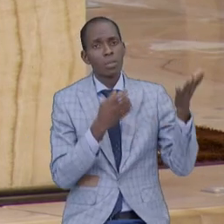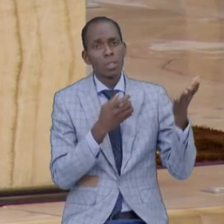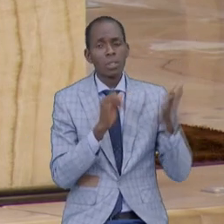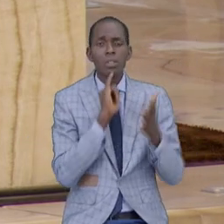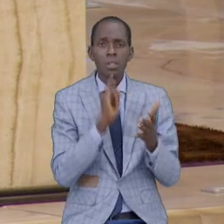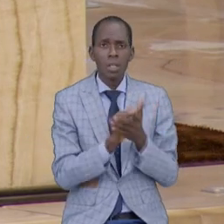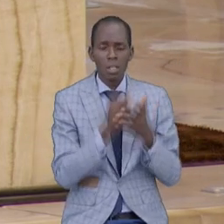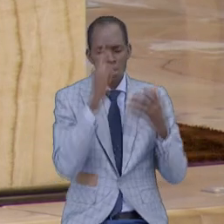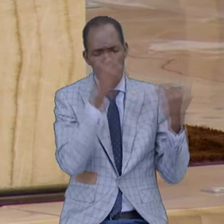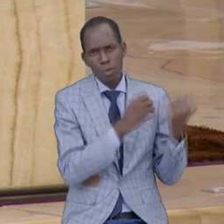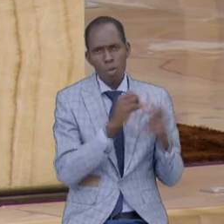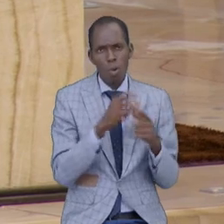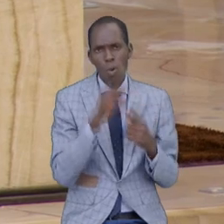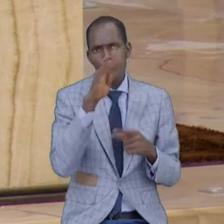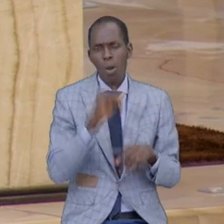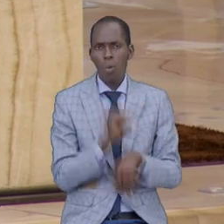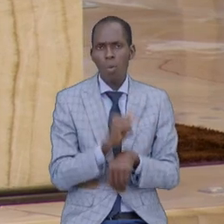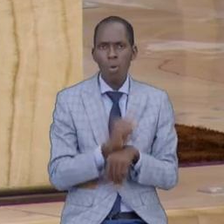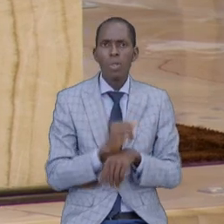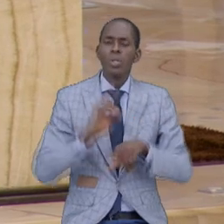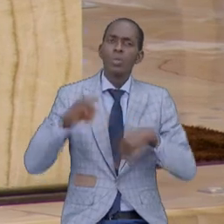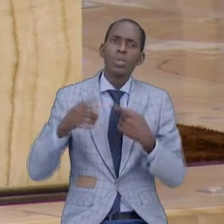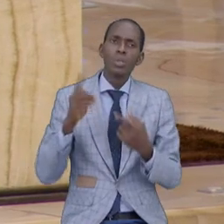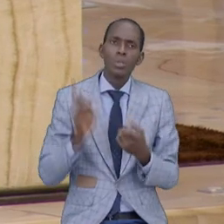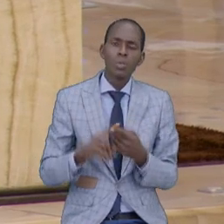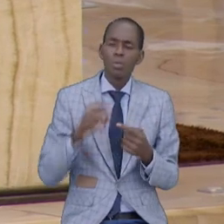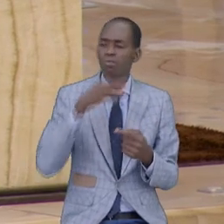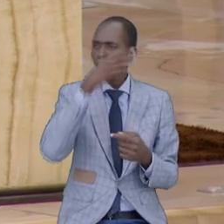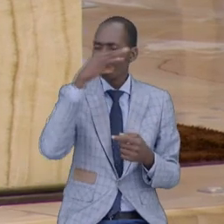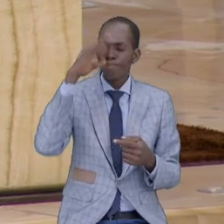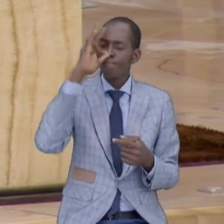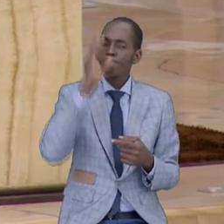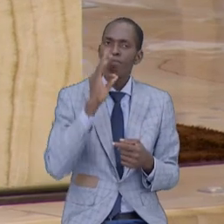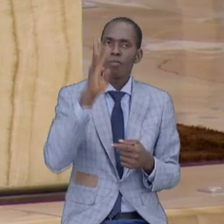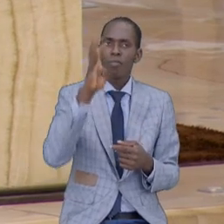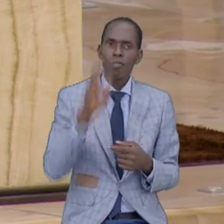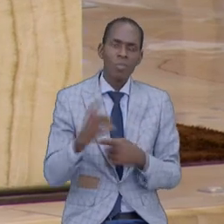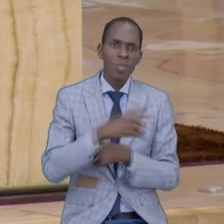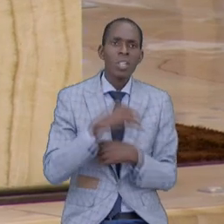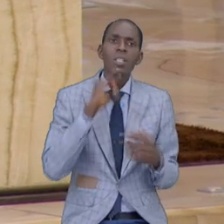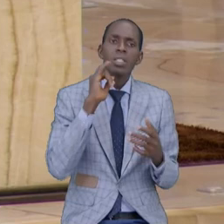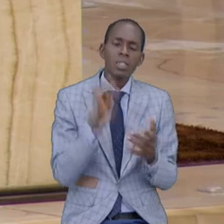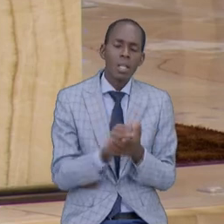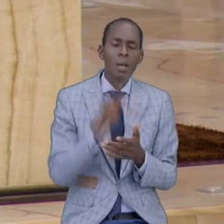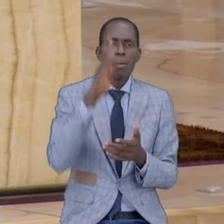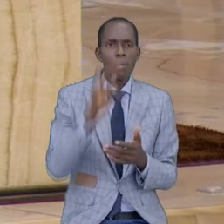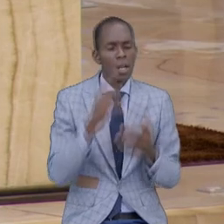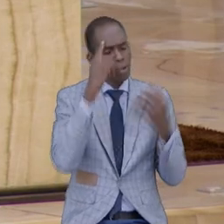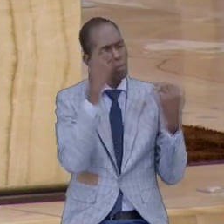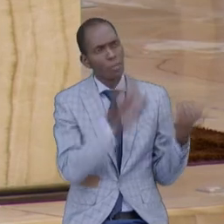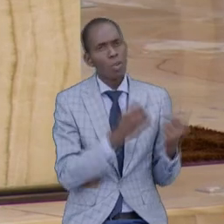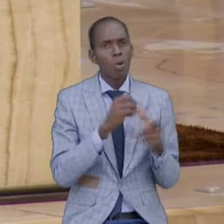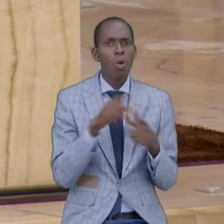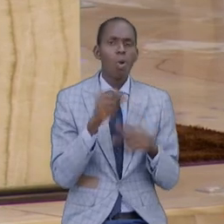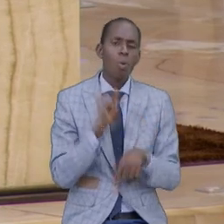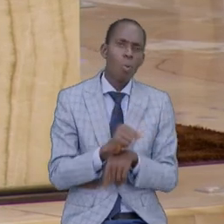faith or by works? Or he's going to fast for 40 days? Is that by faith or by works? Or he's going